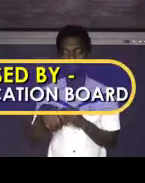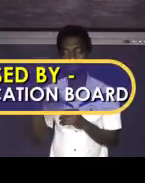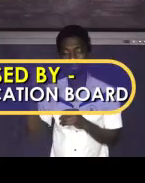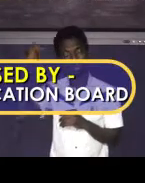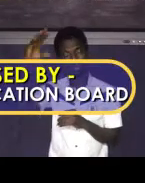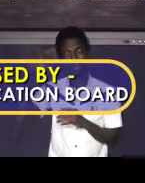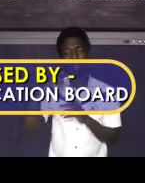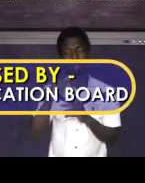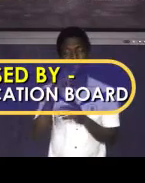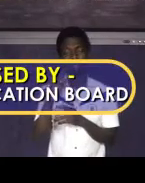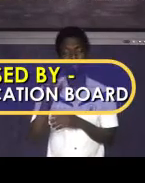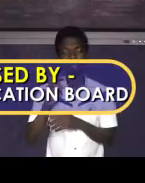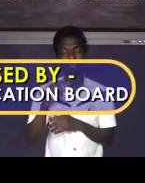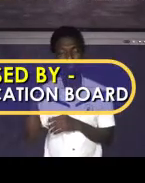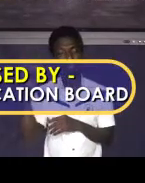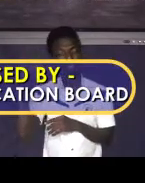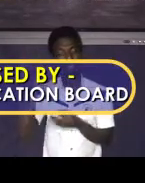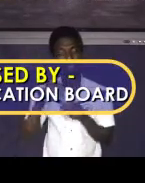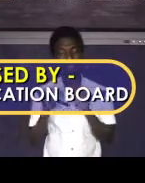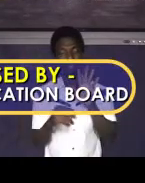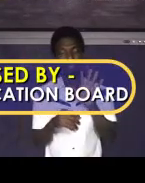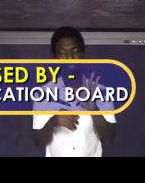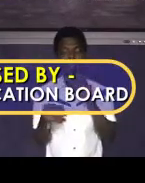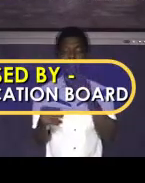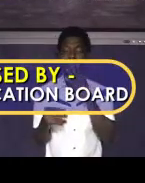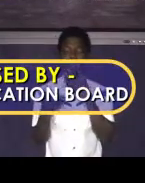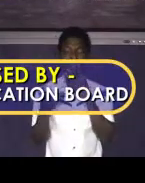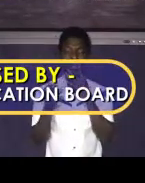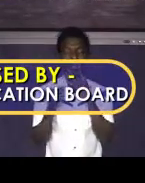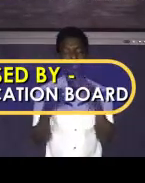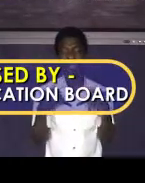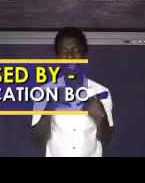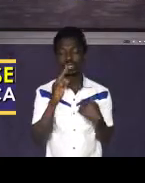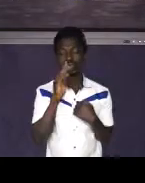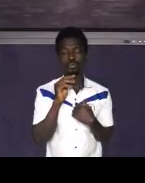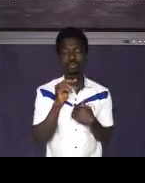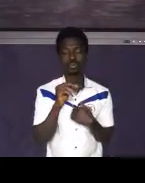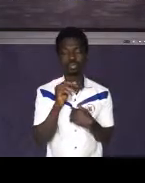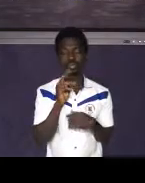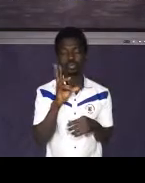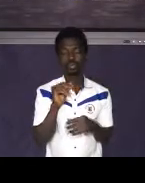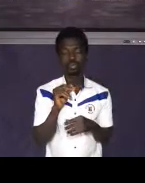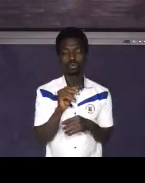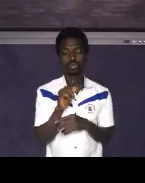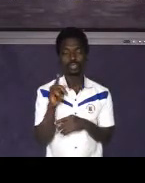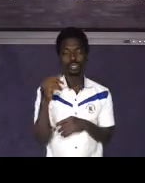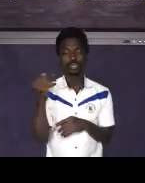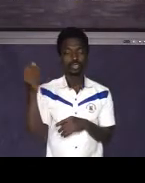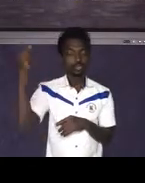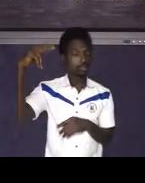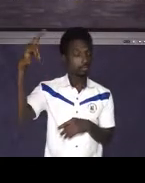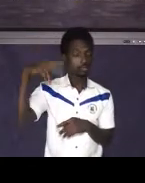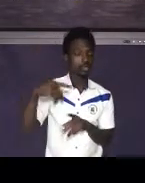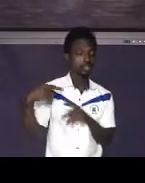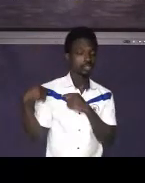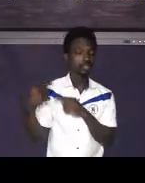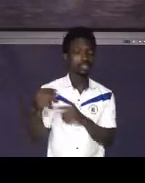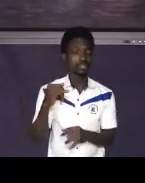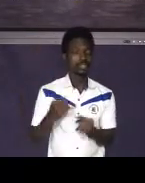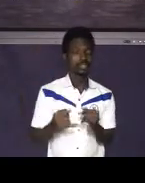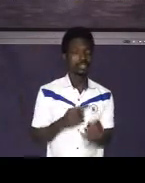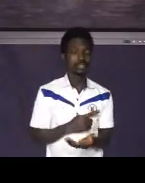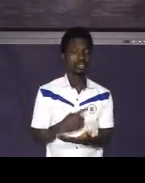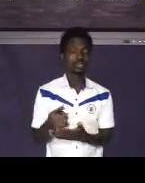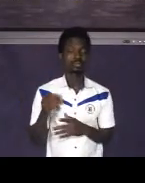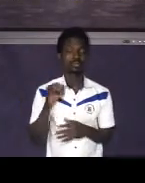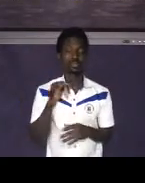light? Number 5, there has been no dash of rain since last week.